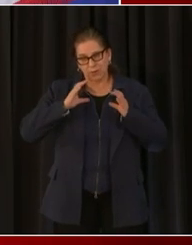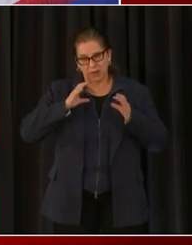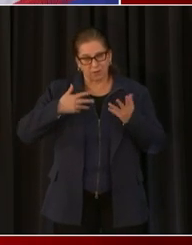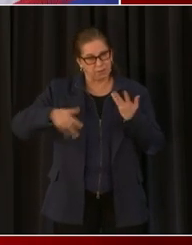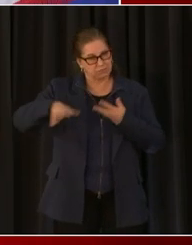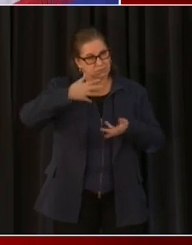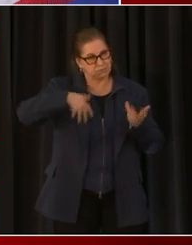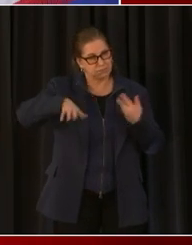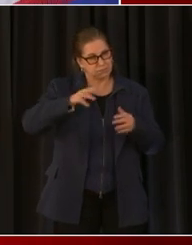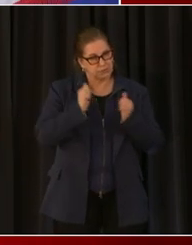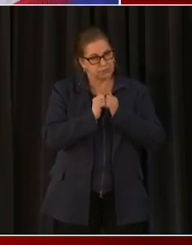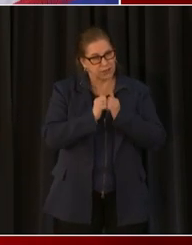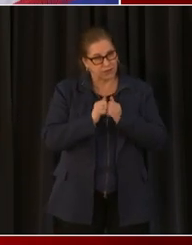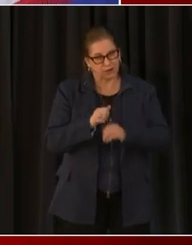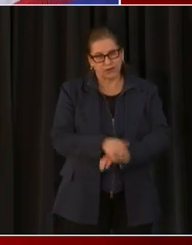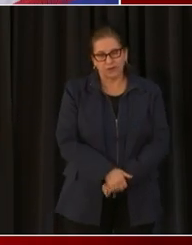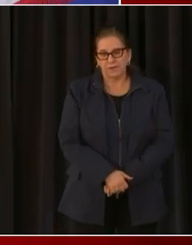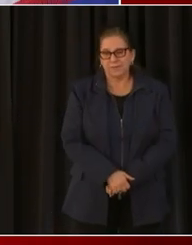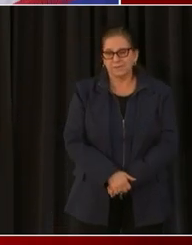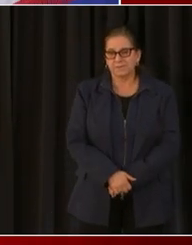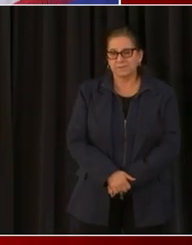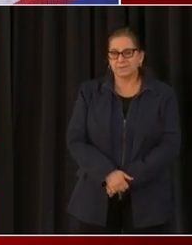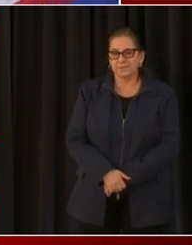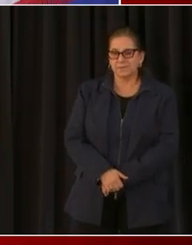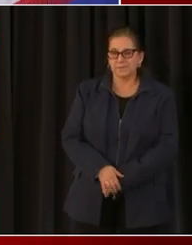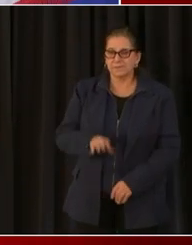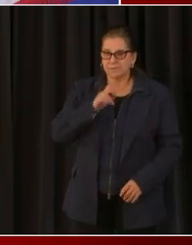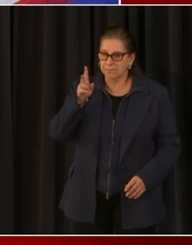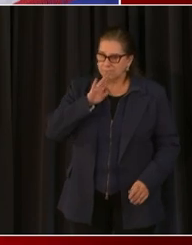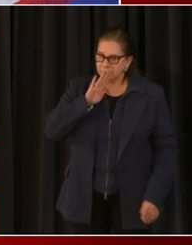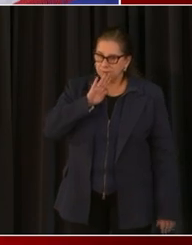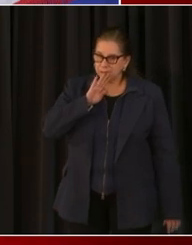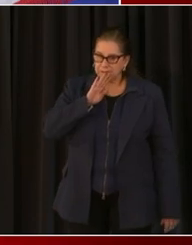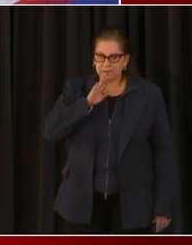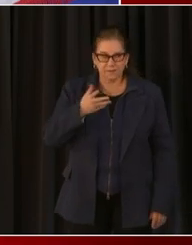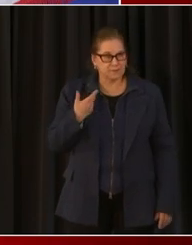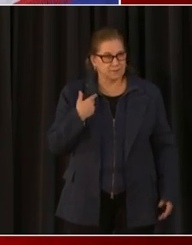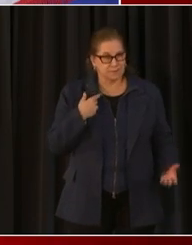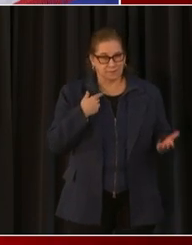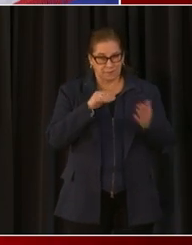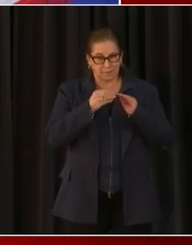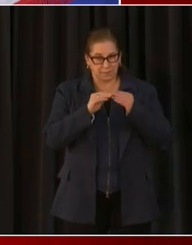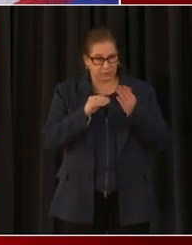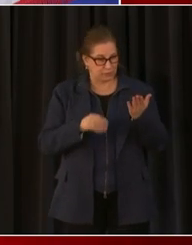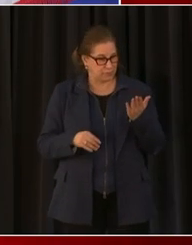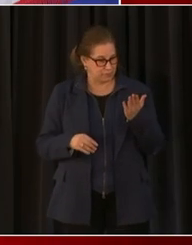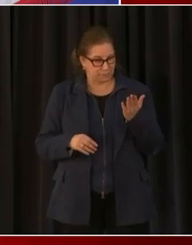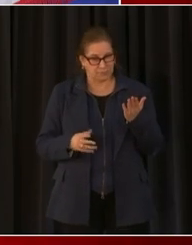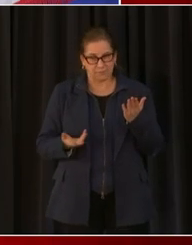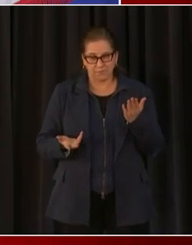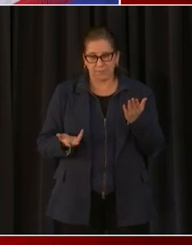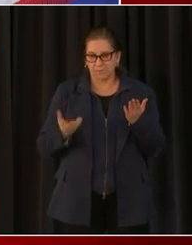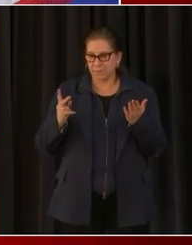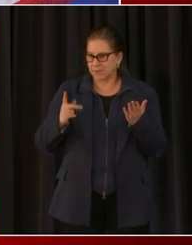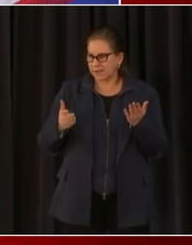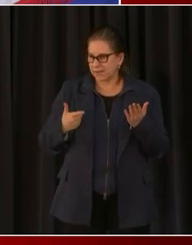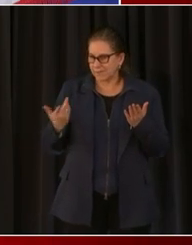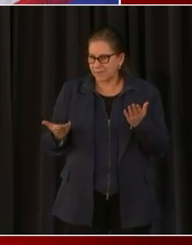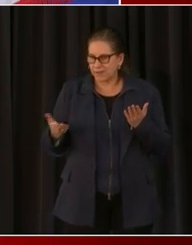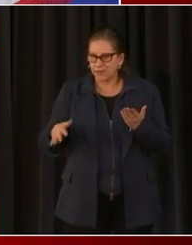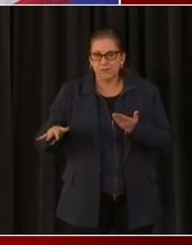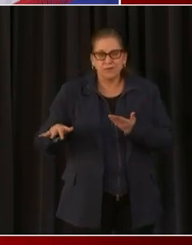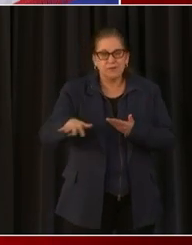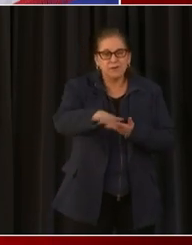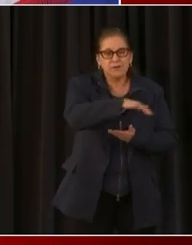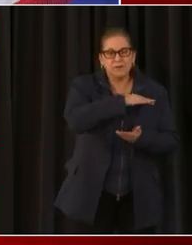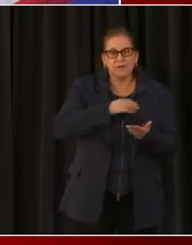residents. So as it can be kind of frustrating, I think, to see us if we have a lower number of our DC residents, but when